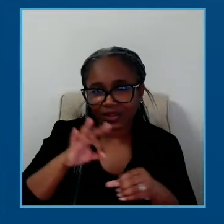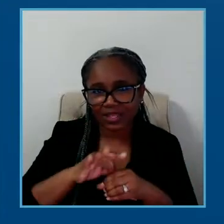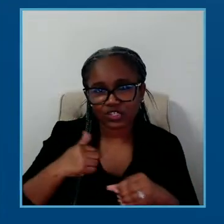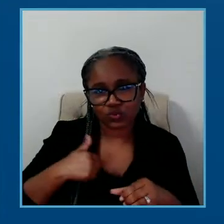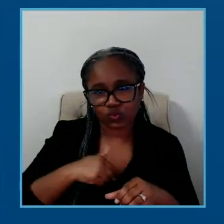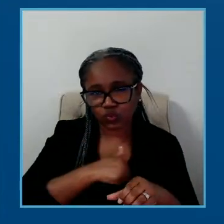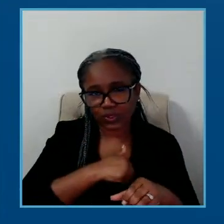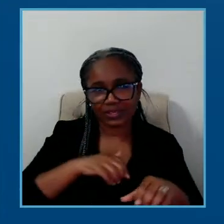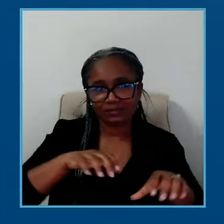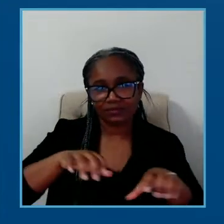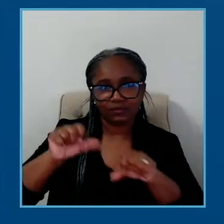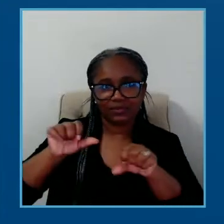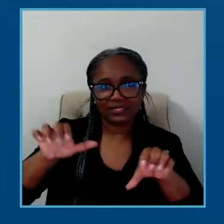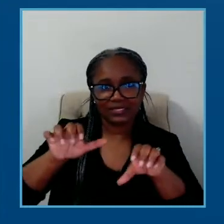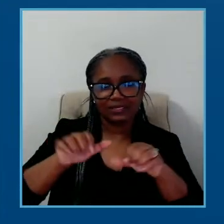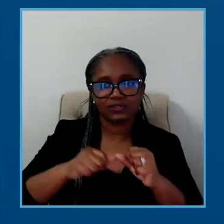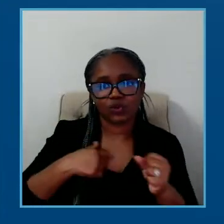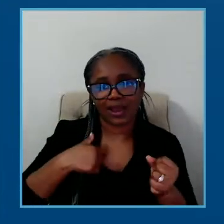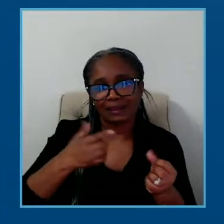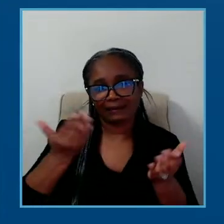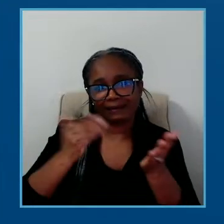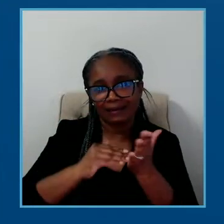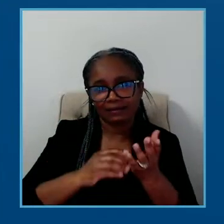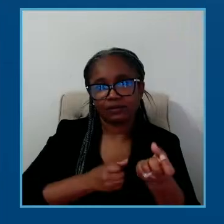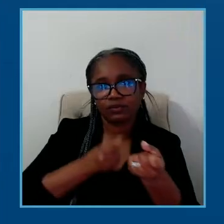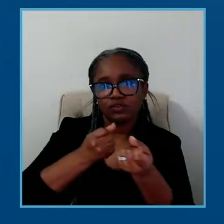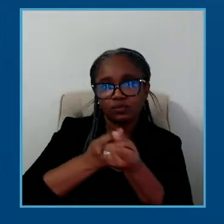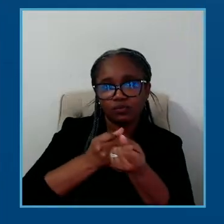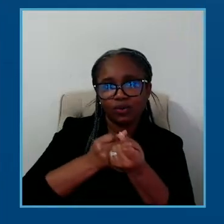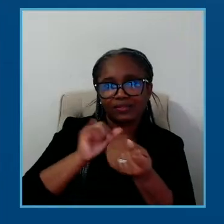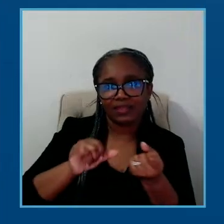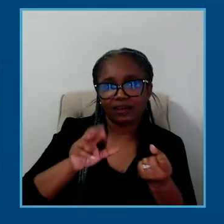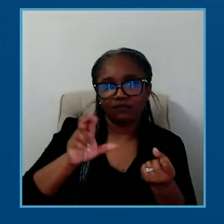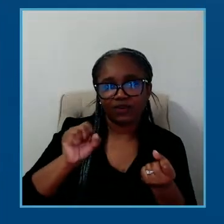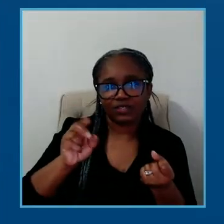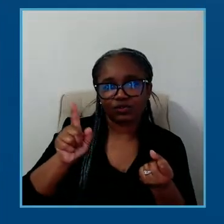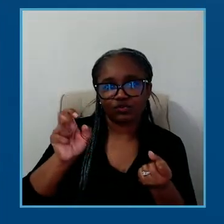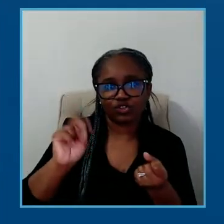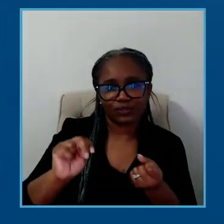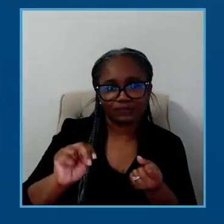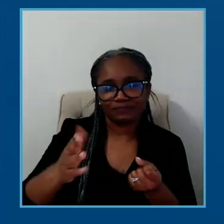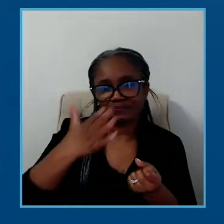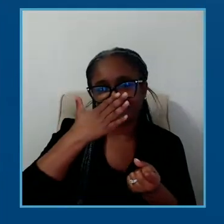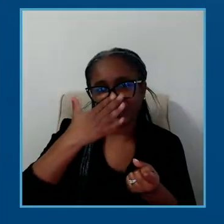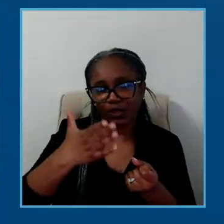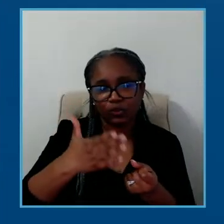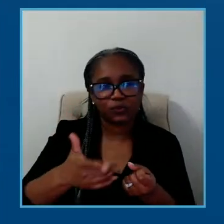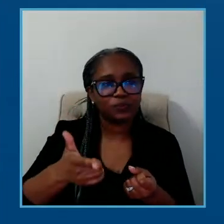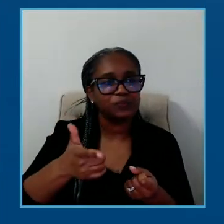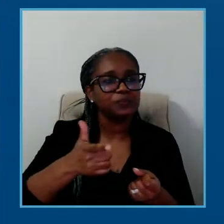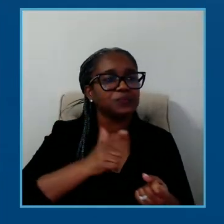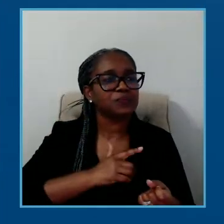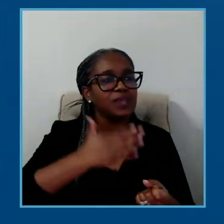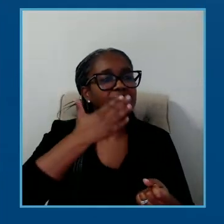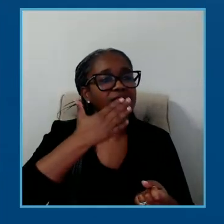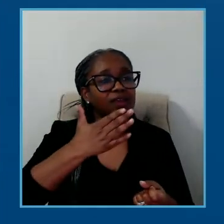speaking again in support of this resolution. Thank you. Thank you, Mr. Valdez. Mr.